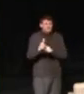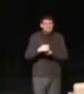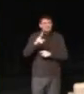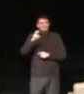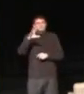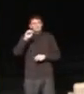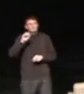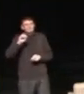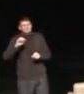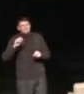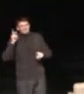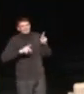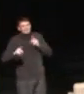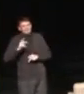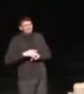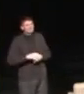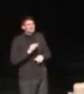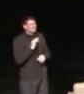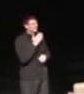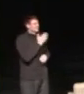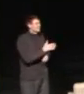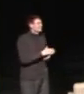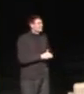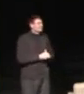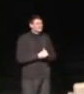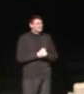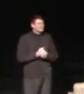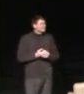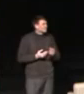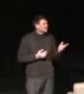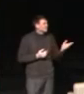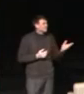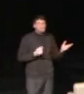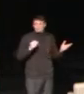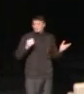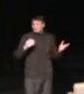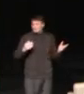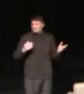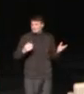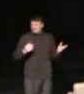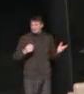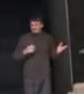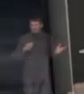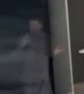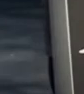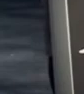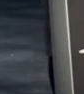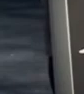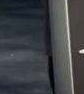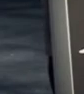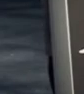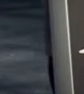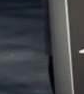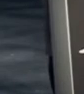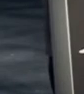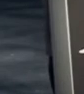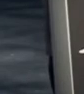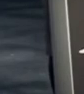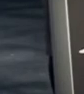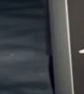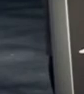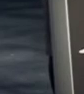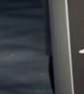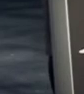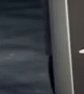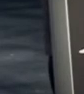Right. Yes. Okay, thank you for that. So just for the members of the media who may still be here, we'll be following up with a